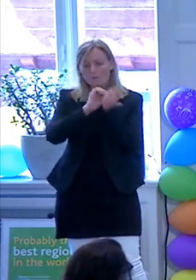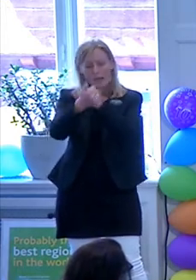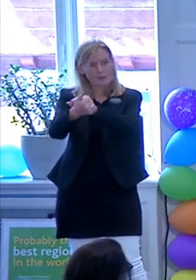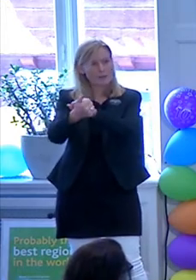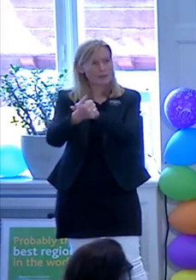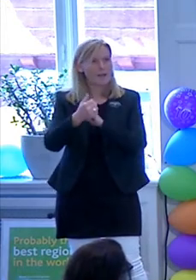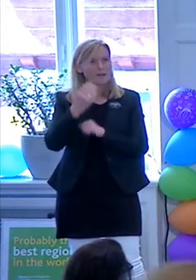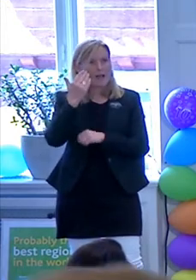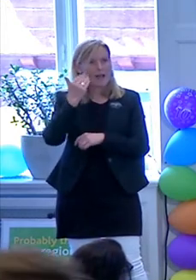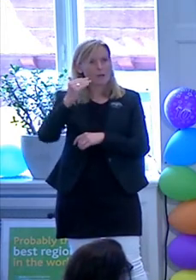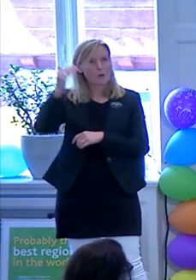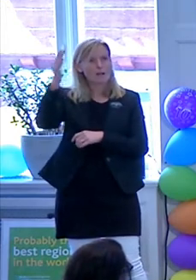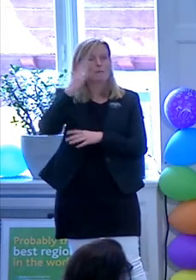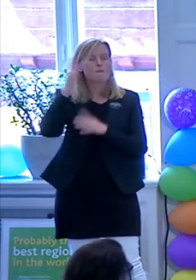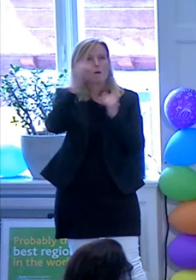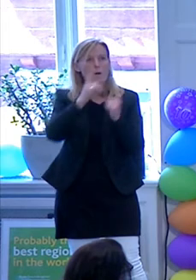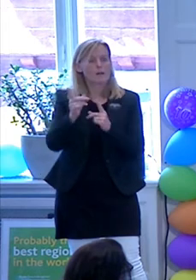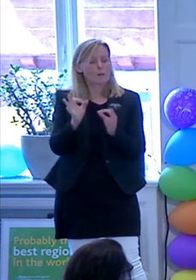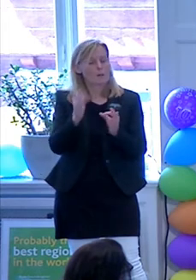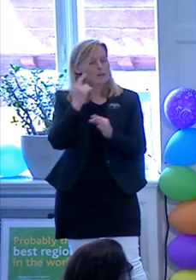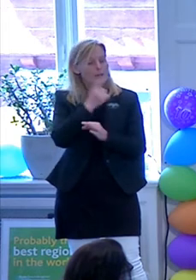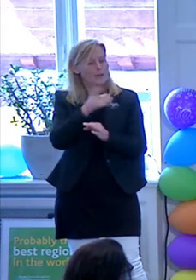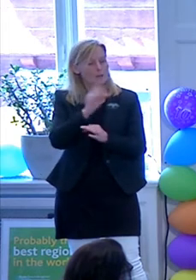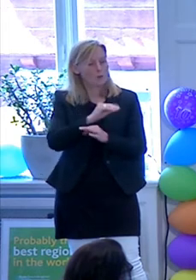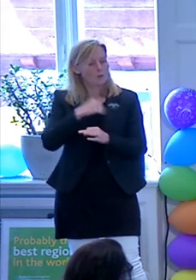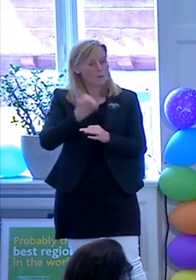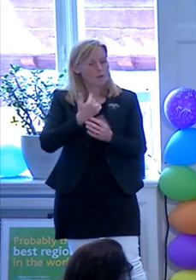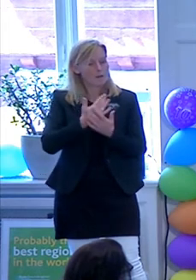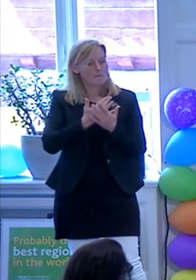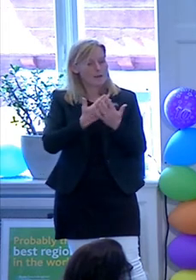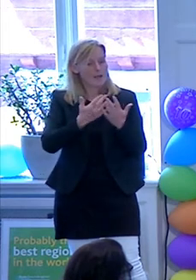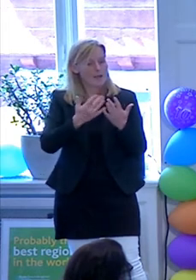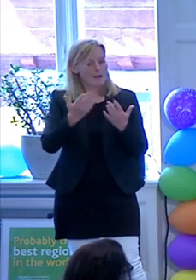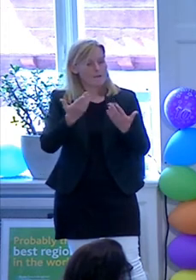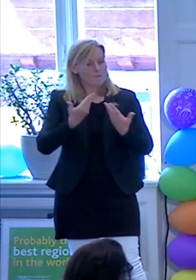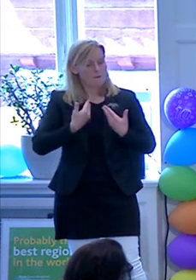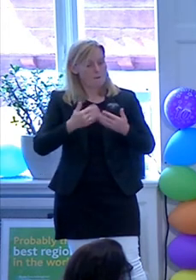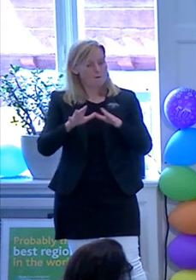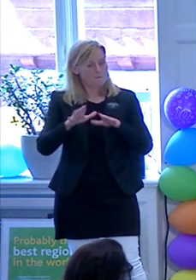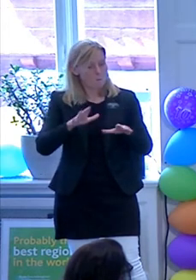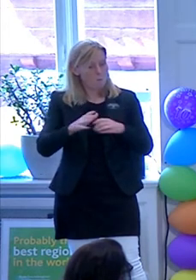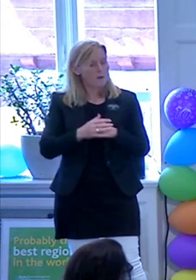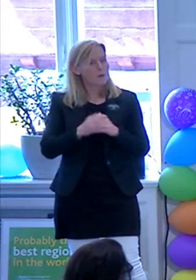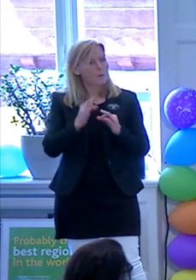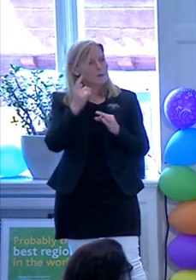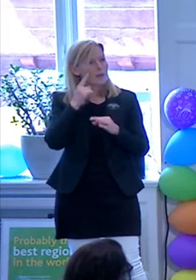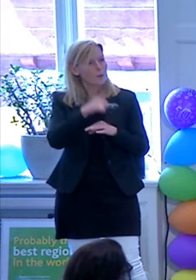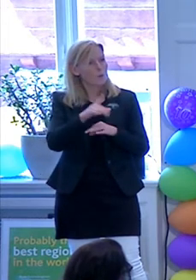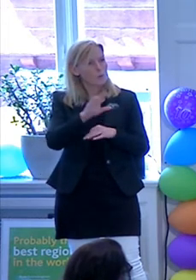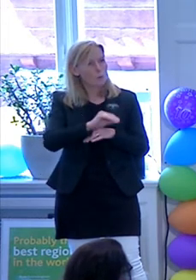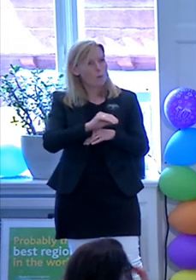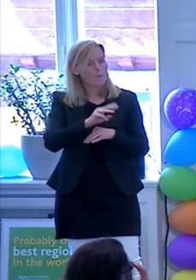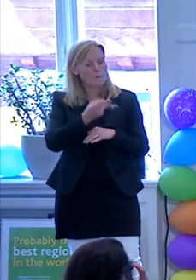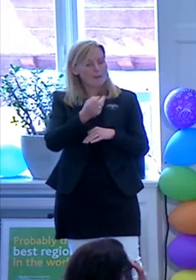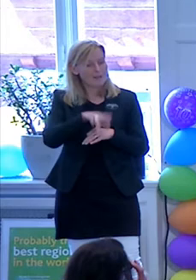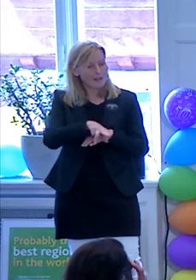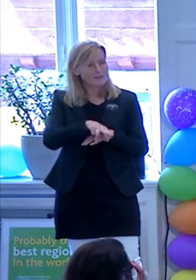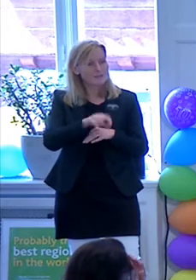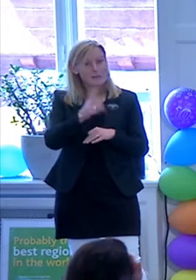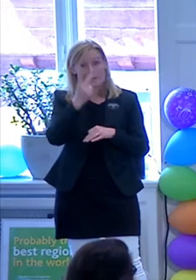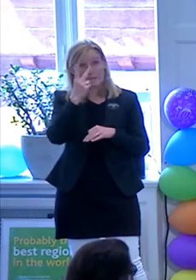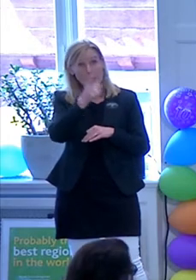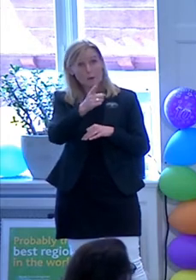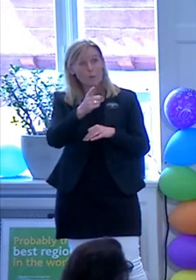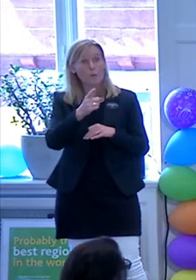aging and growing populations needing healthcare? How are you doing on those metrics? Are you seeing